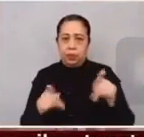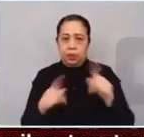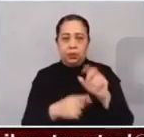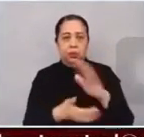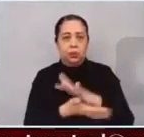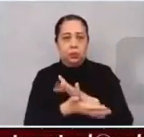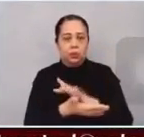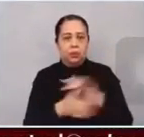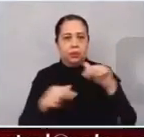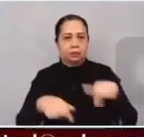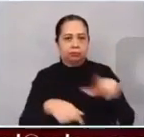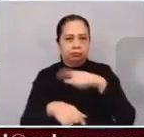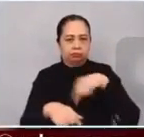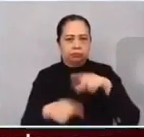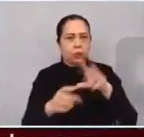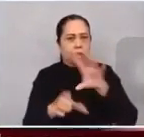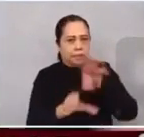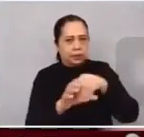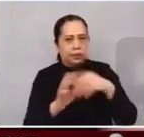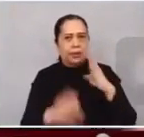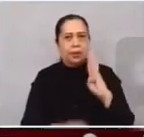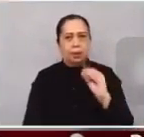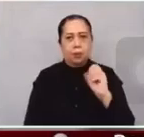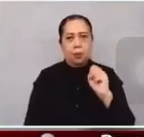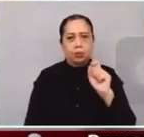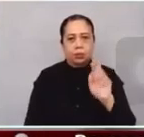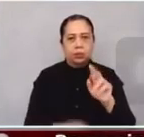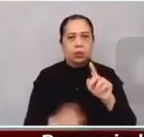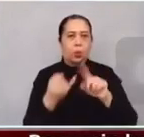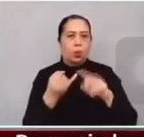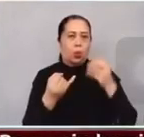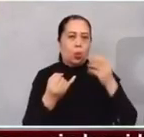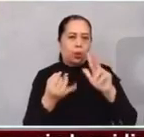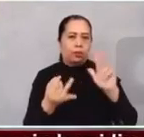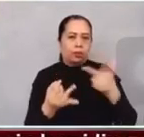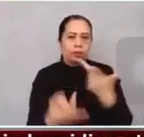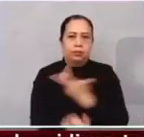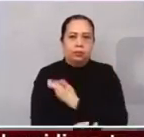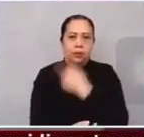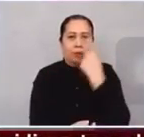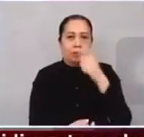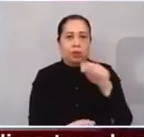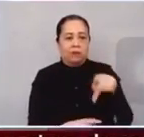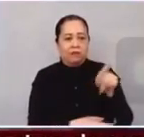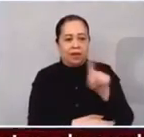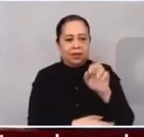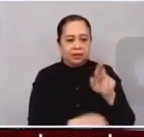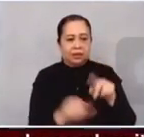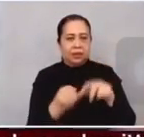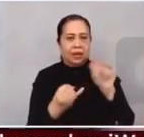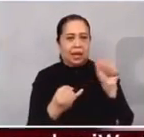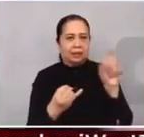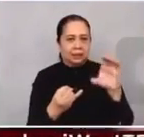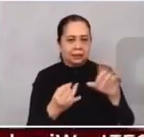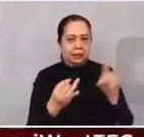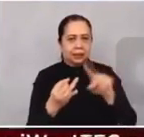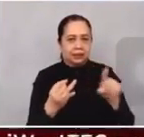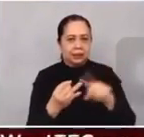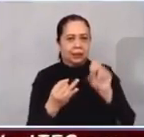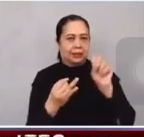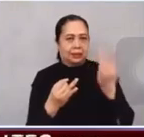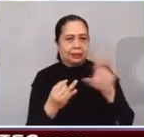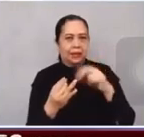nito at maisama ang booster at ikatlong dose. Ito ay para sa mga bakuna ng Pfizer, AstraZeneca, Sinovac at